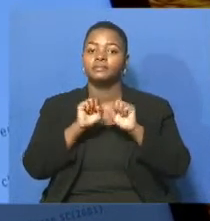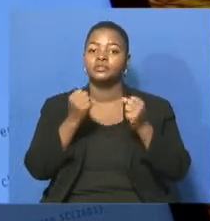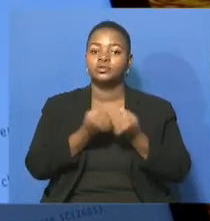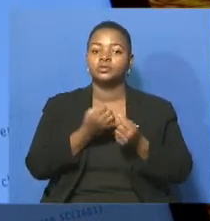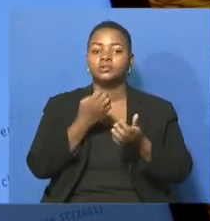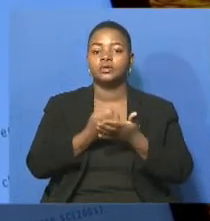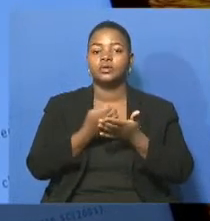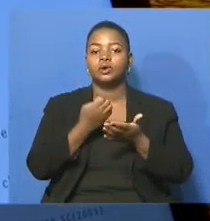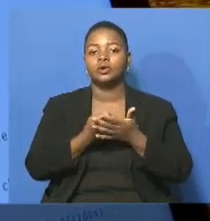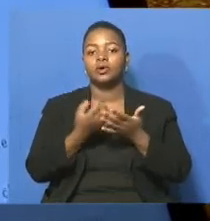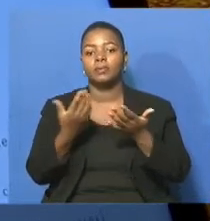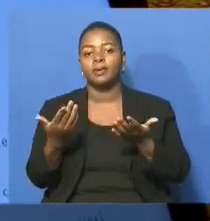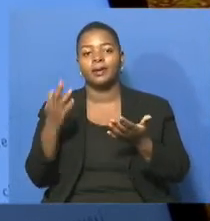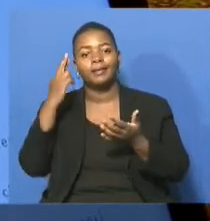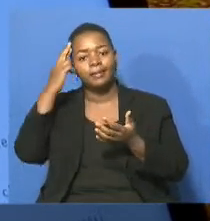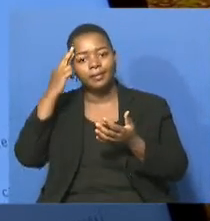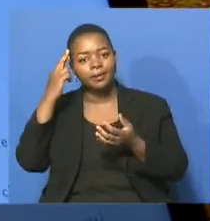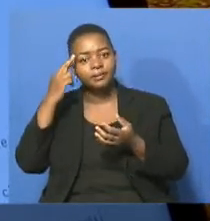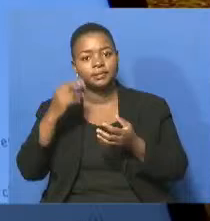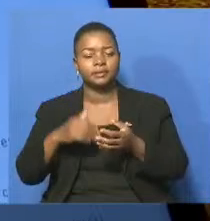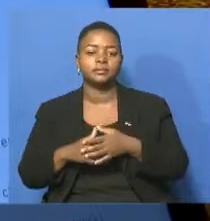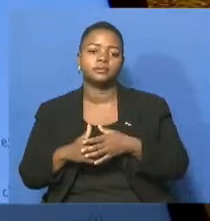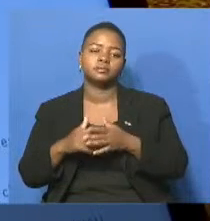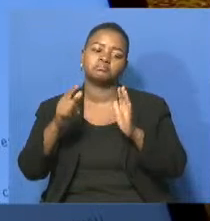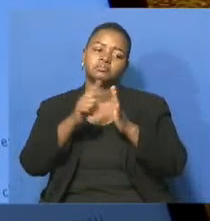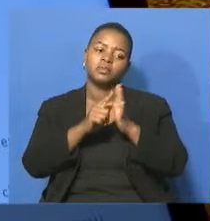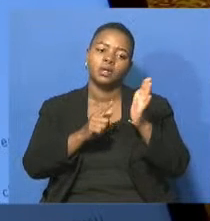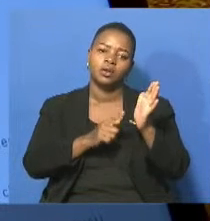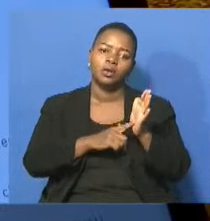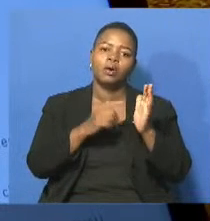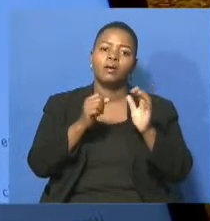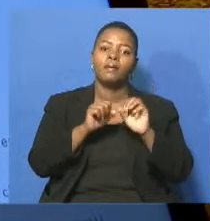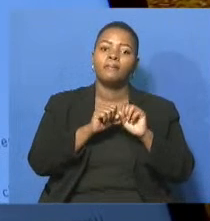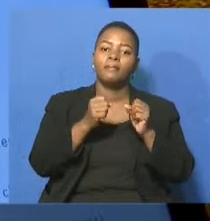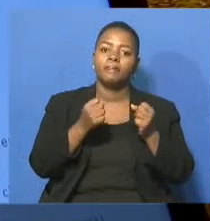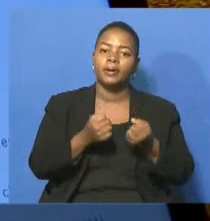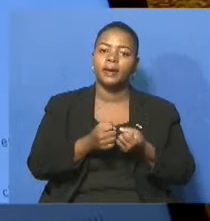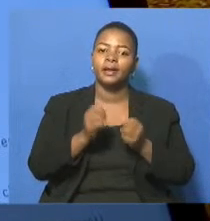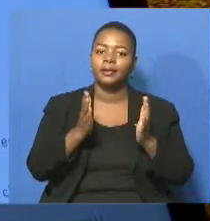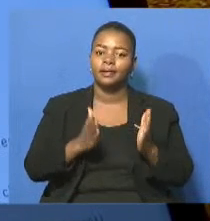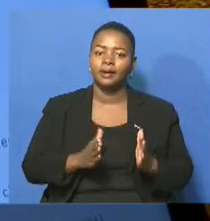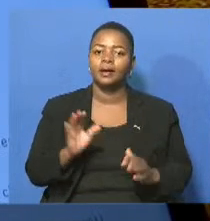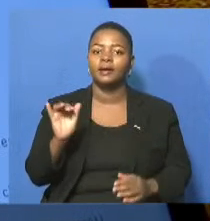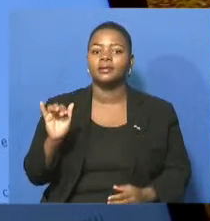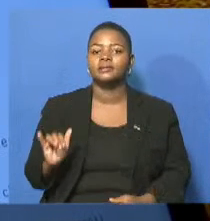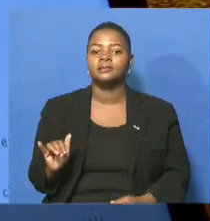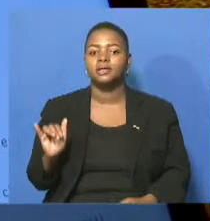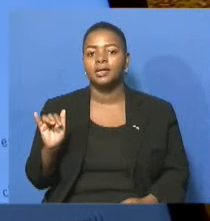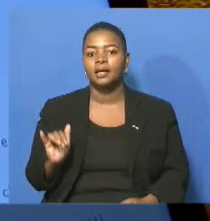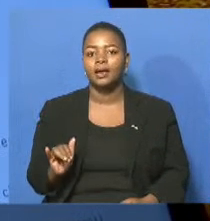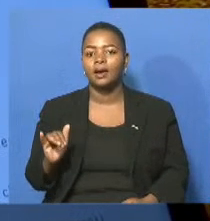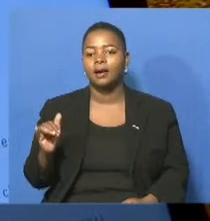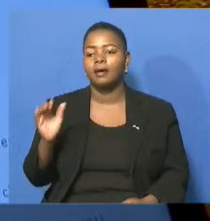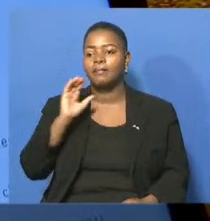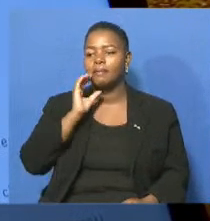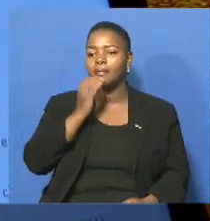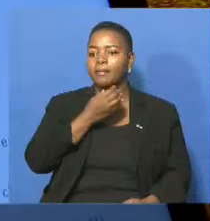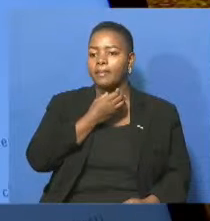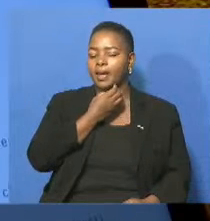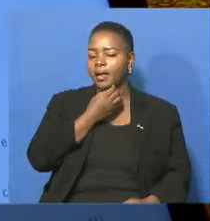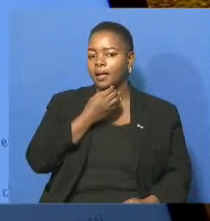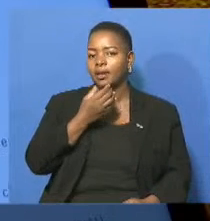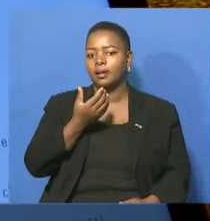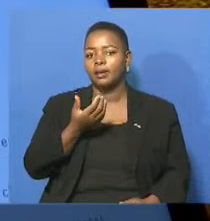socioeconomic factors, the typical criminal is a young male individual.